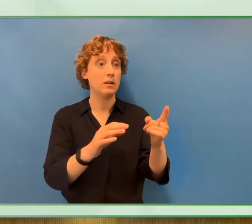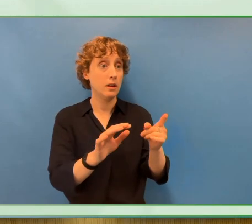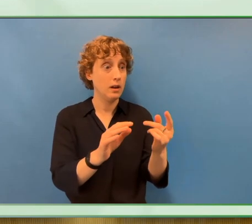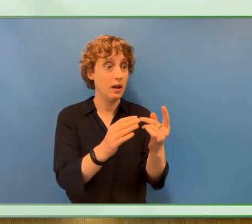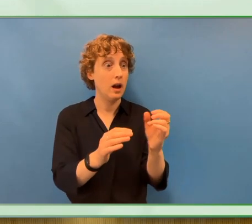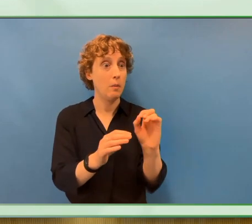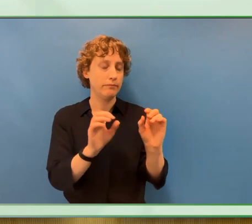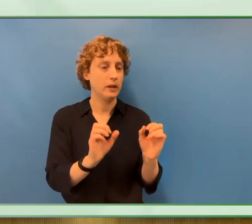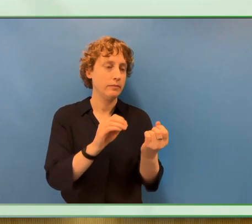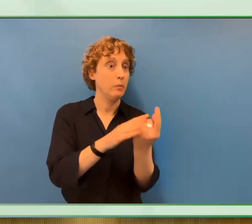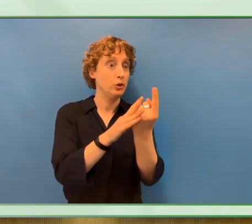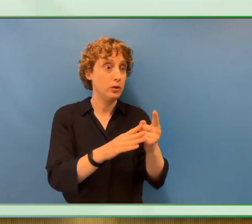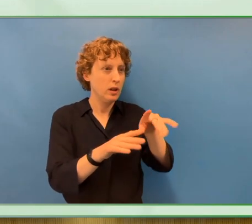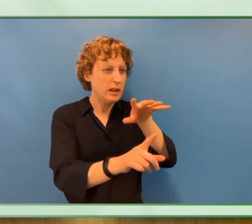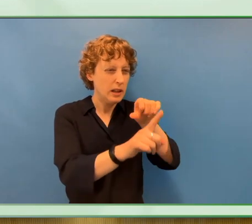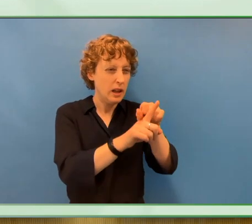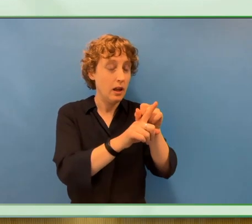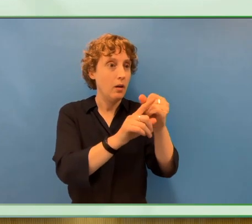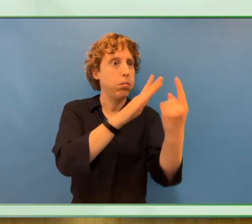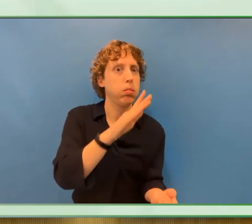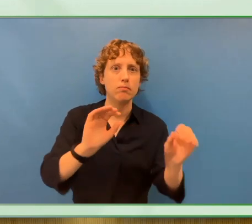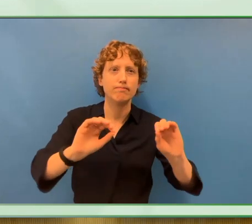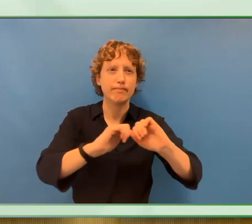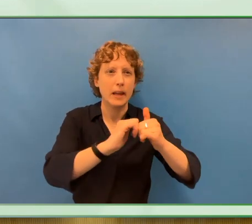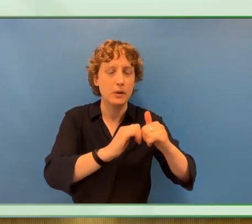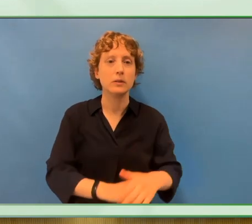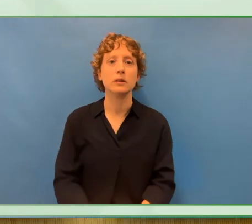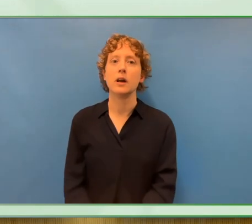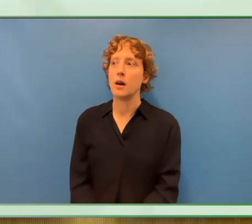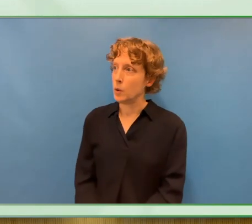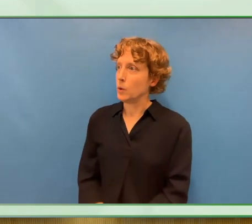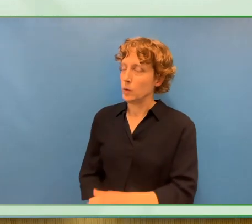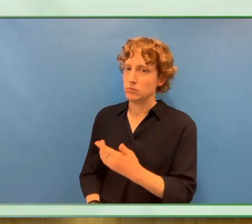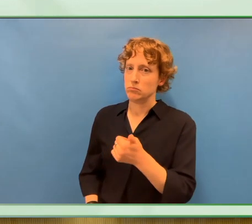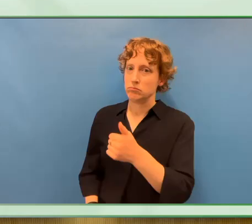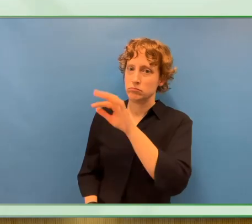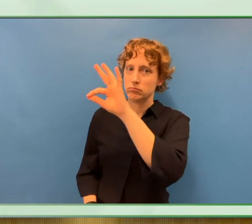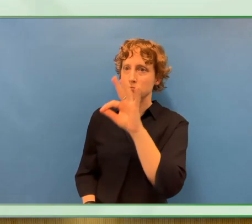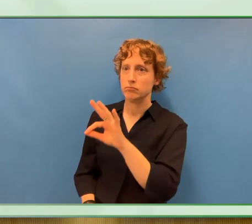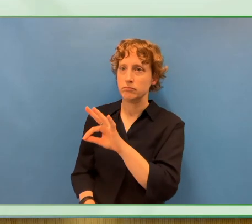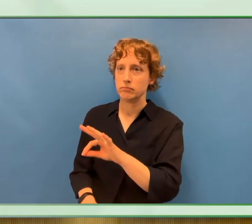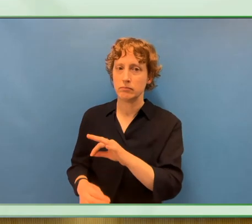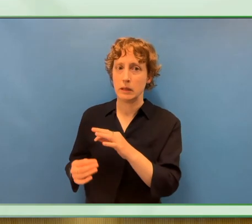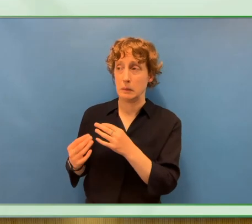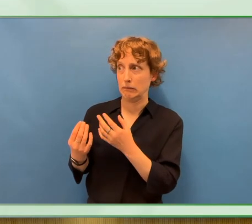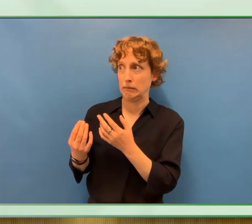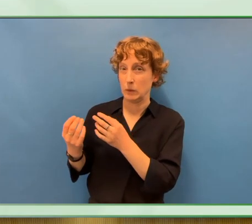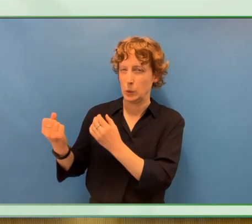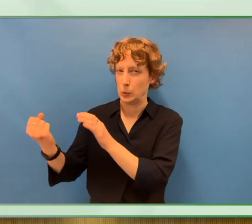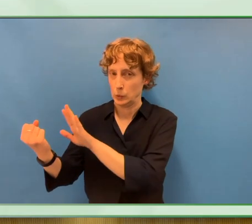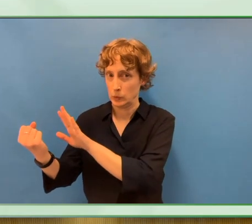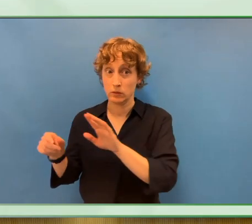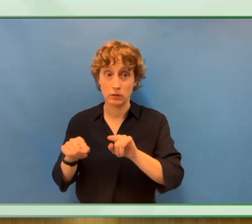That's a jolly good question. We could have another half hour on that one. Hold out one for a second, panel, please. Is there one more before I ask my